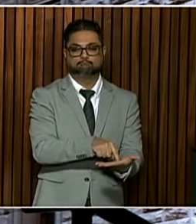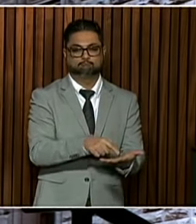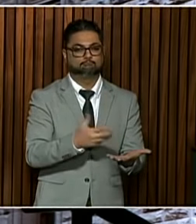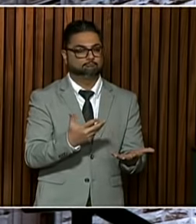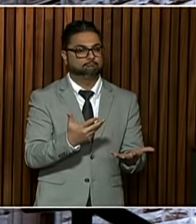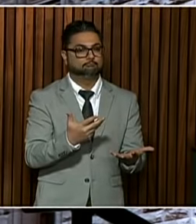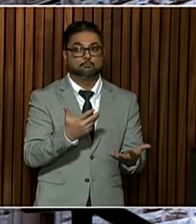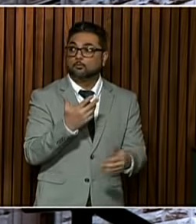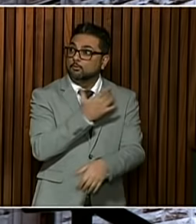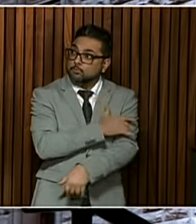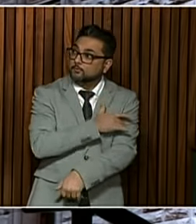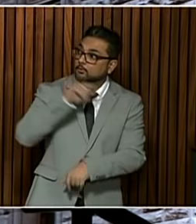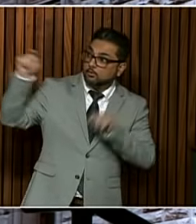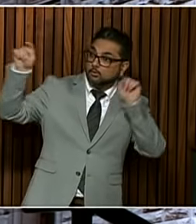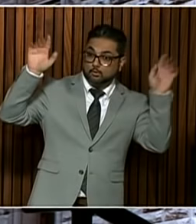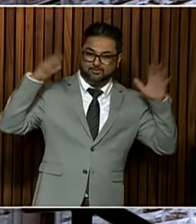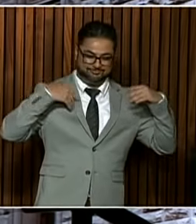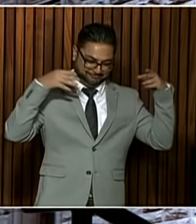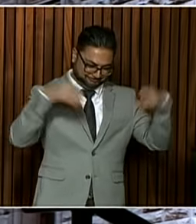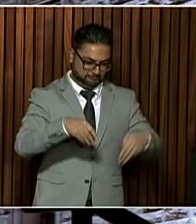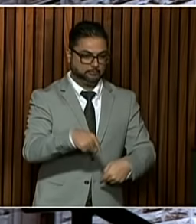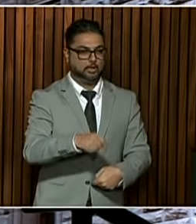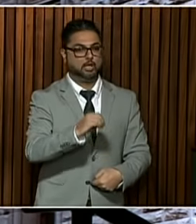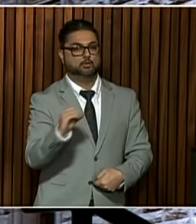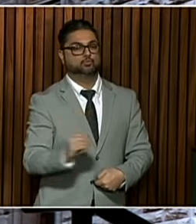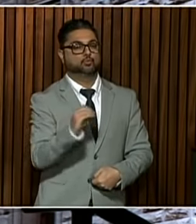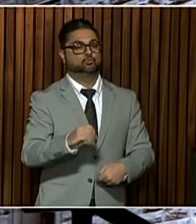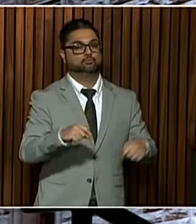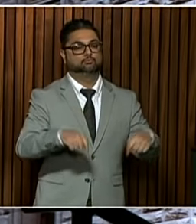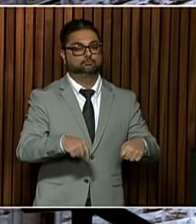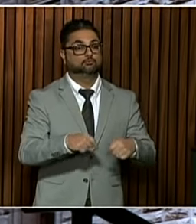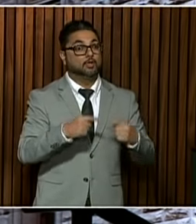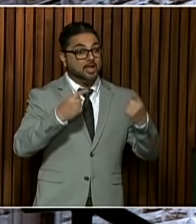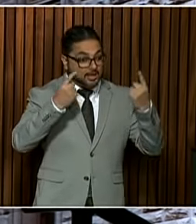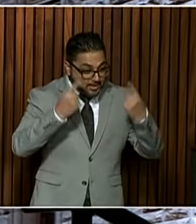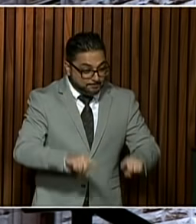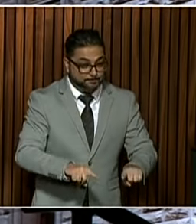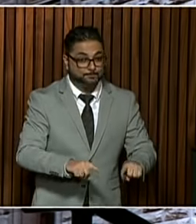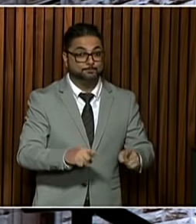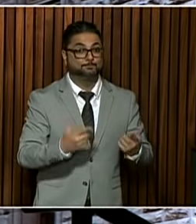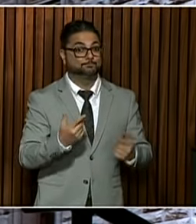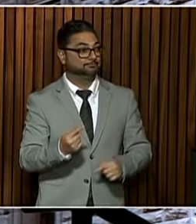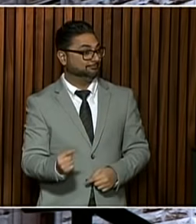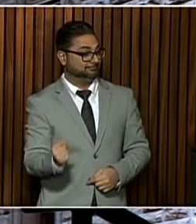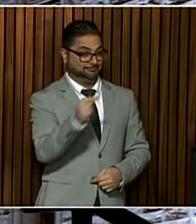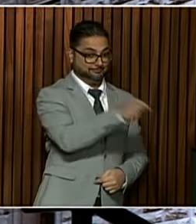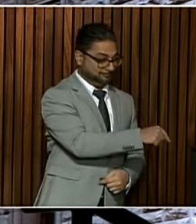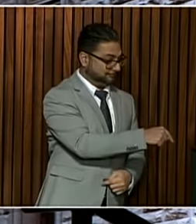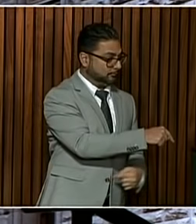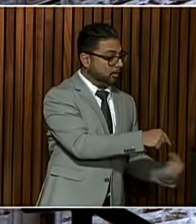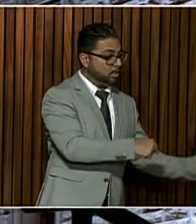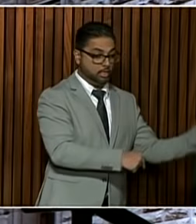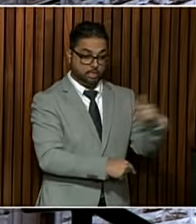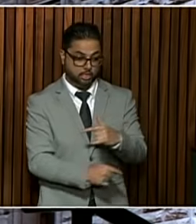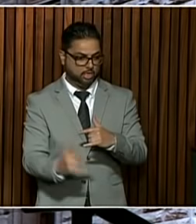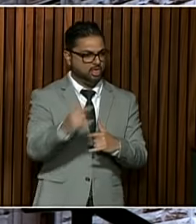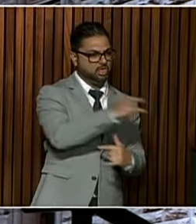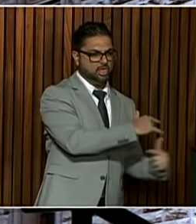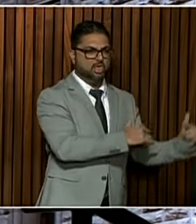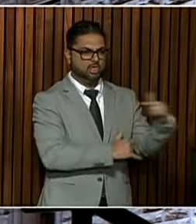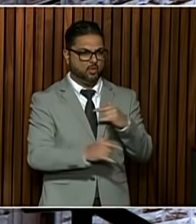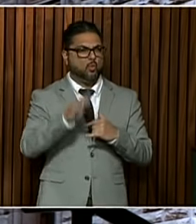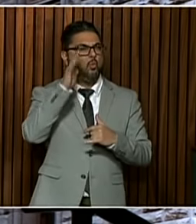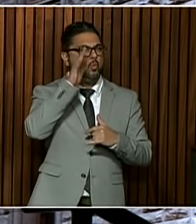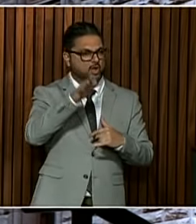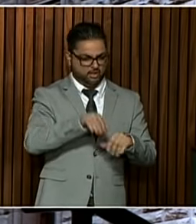over from our province or theirs, they want to share the information, or the other way around, because we would want to do case contact back here that they might have been